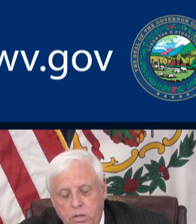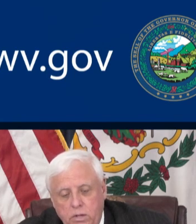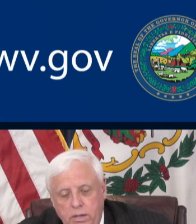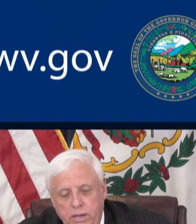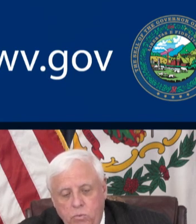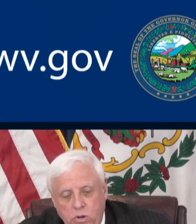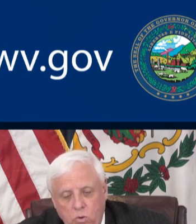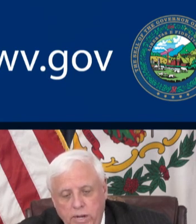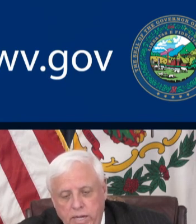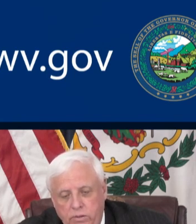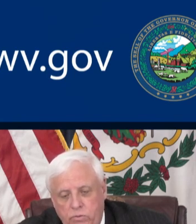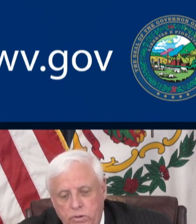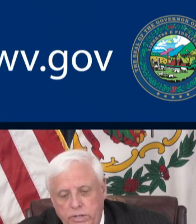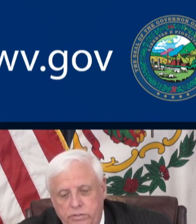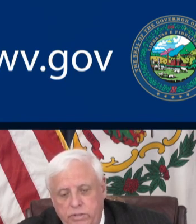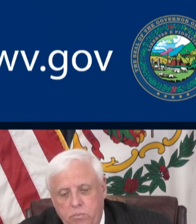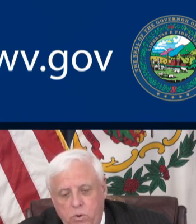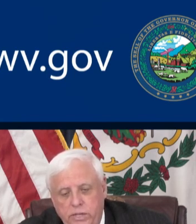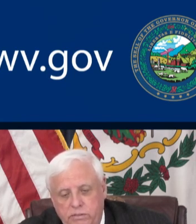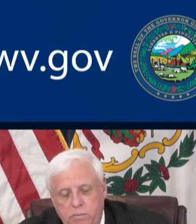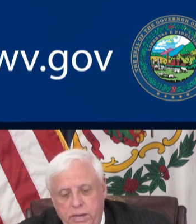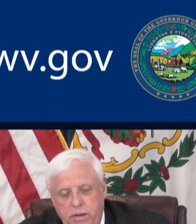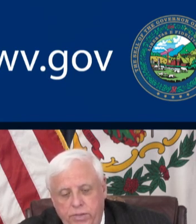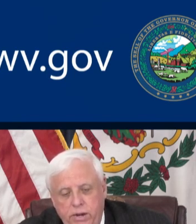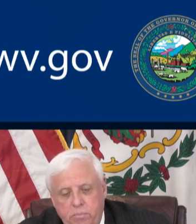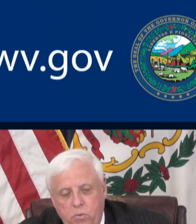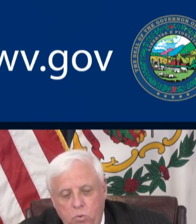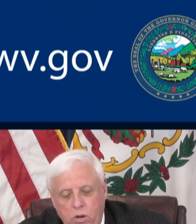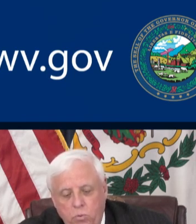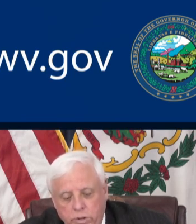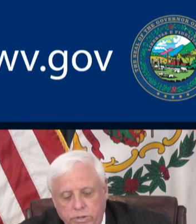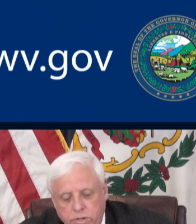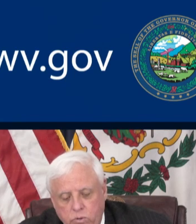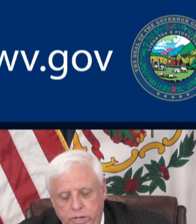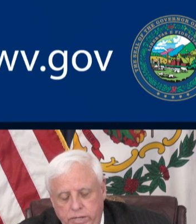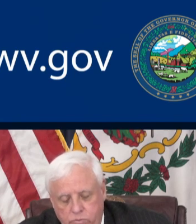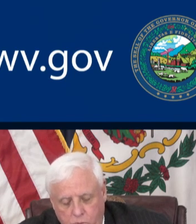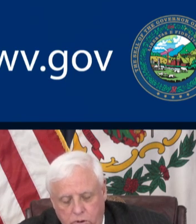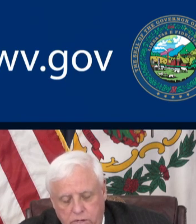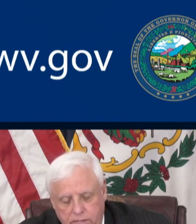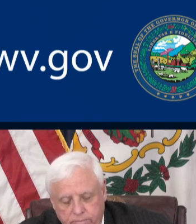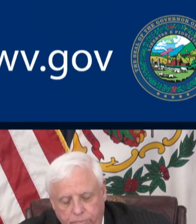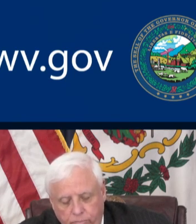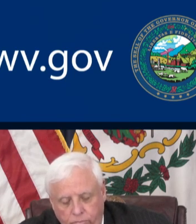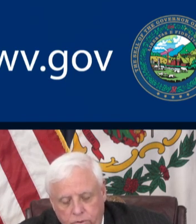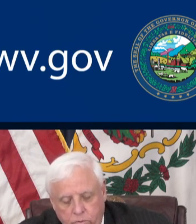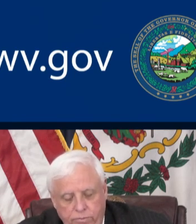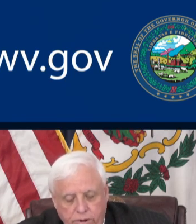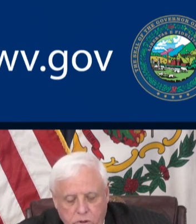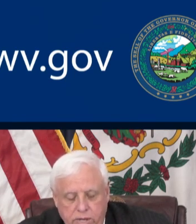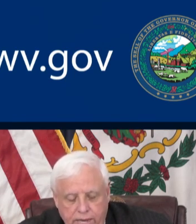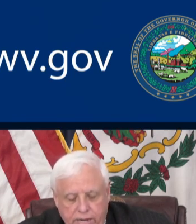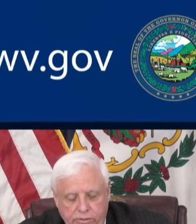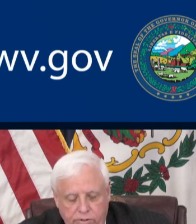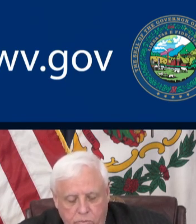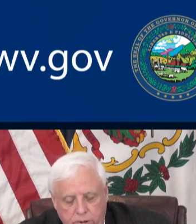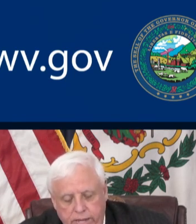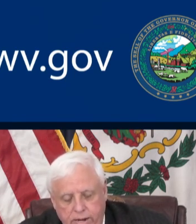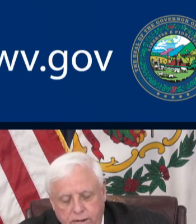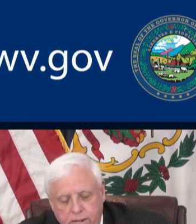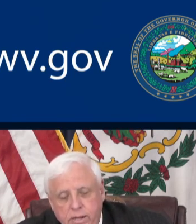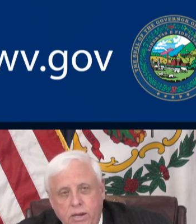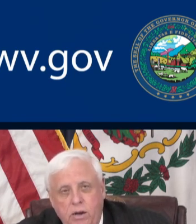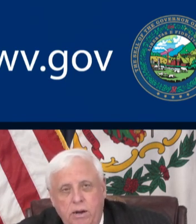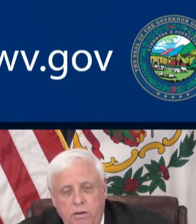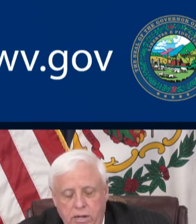people, and we're going to get through this some way, somehow there, but what we're doing is working. We have no counties in the